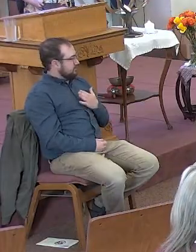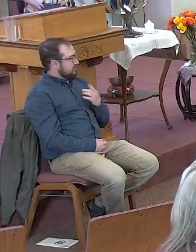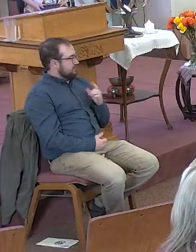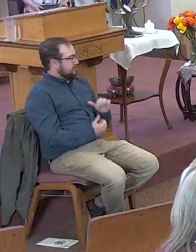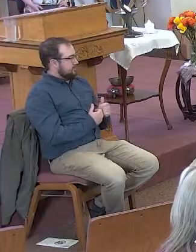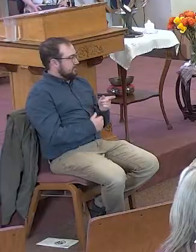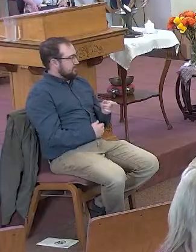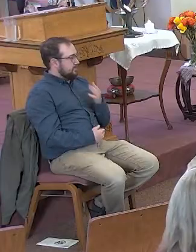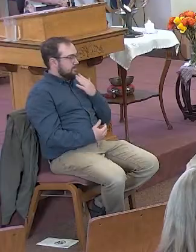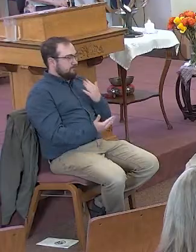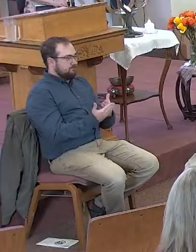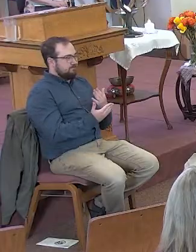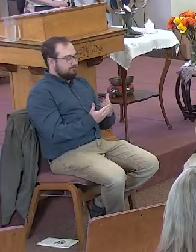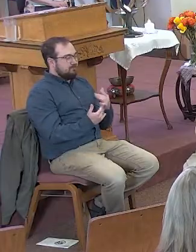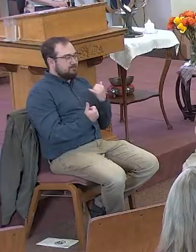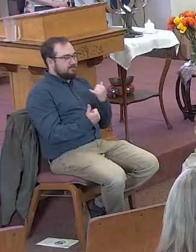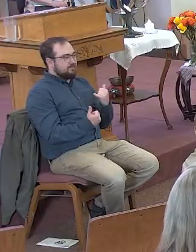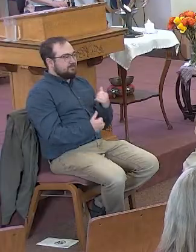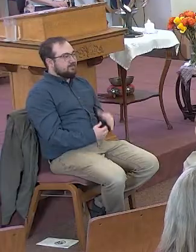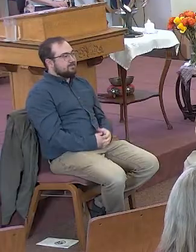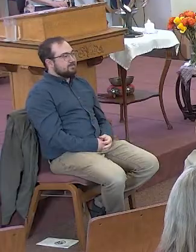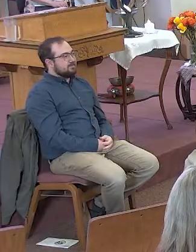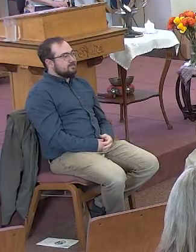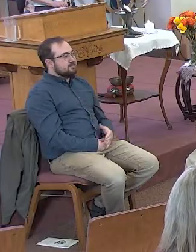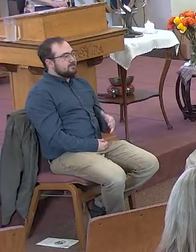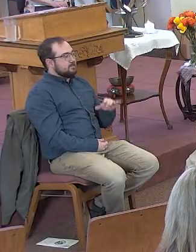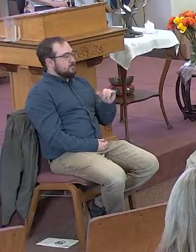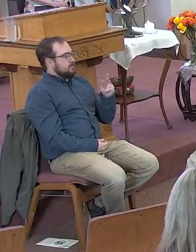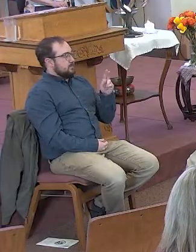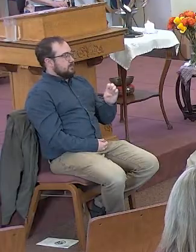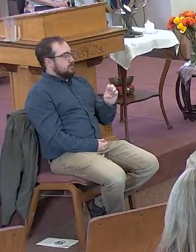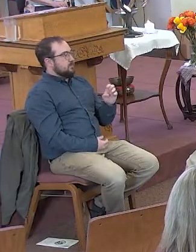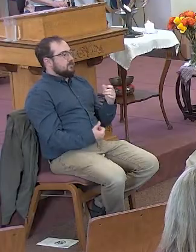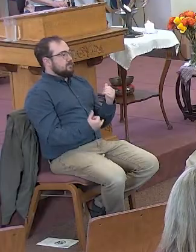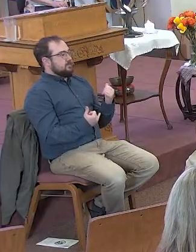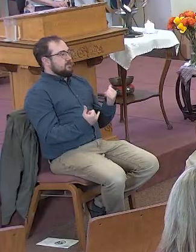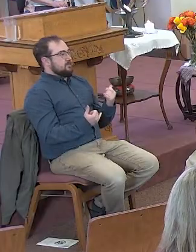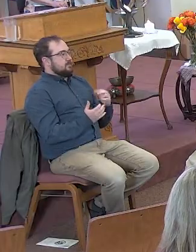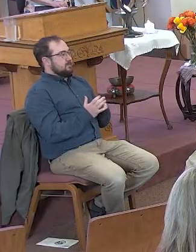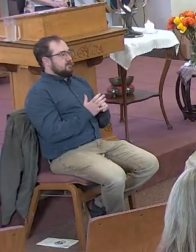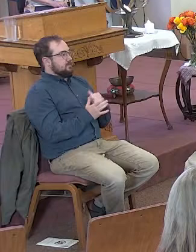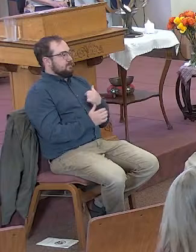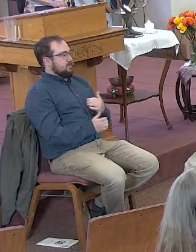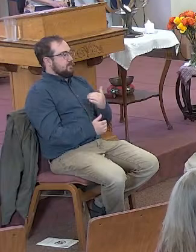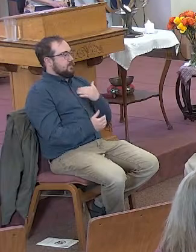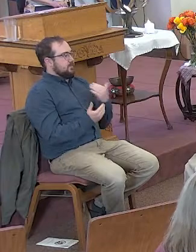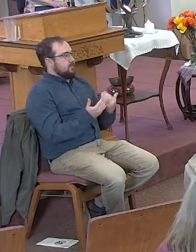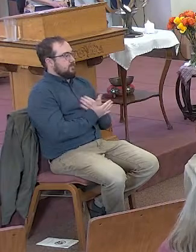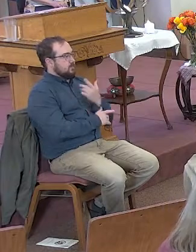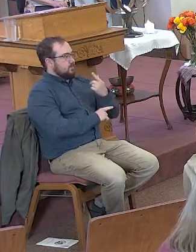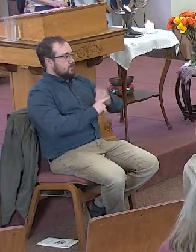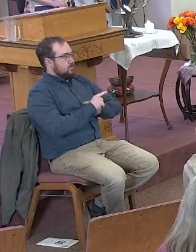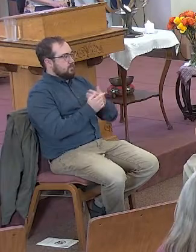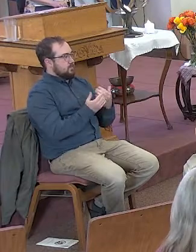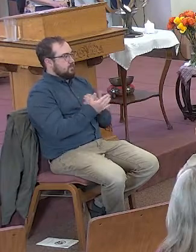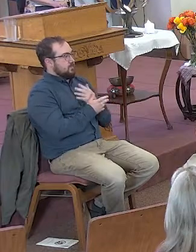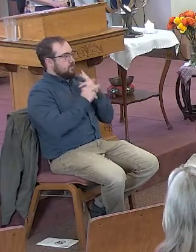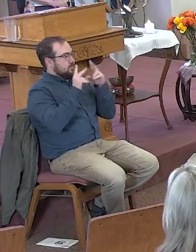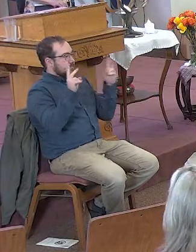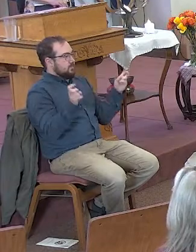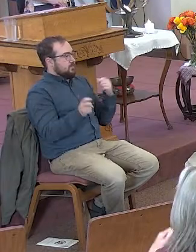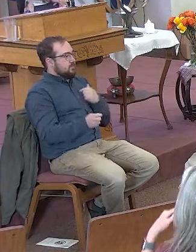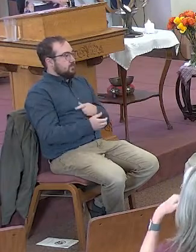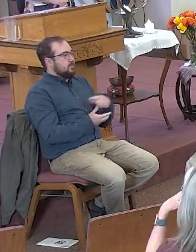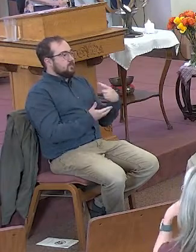Good. I'm good. It's June, which means that we have a new month and a new topic. We